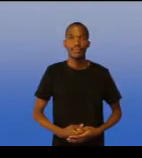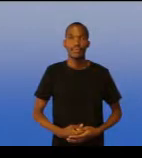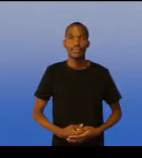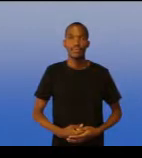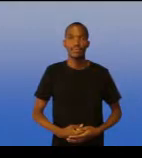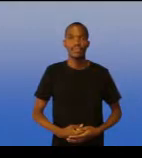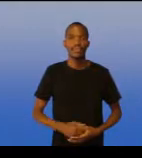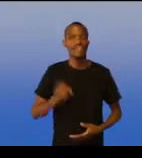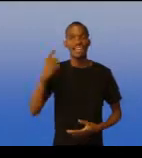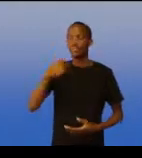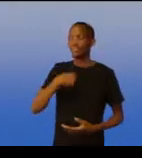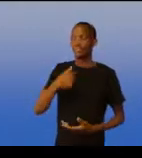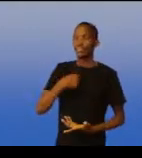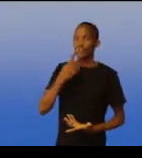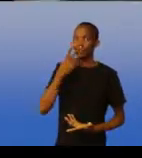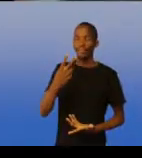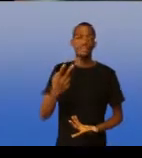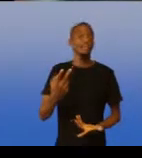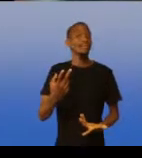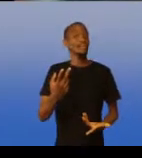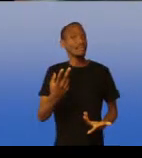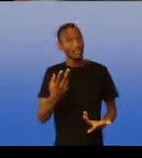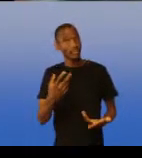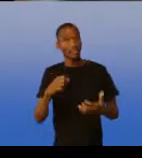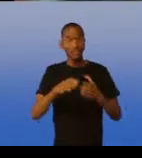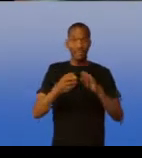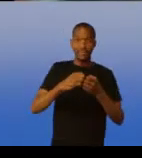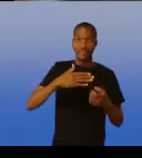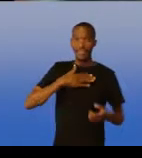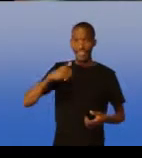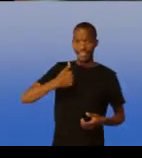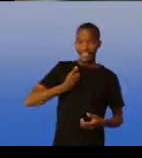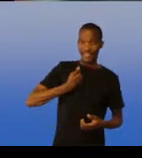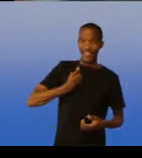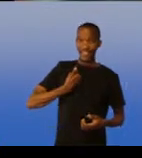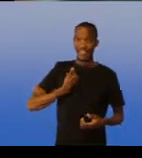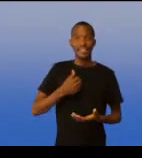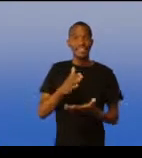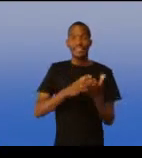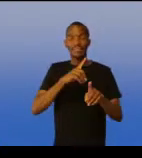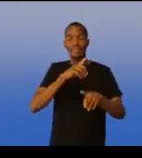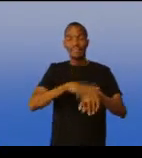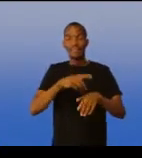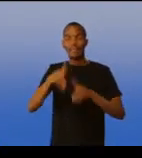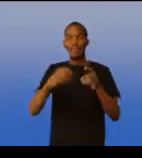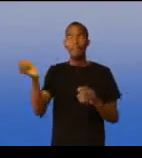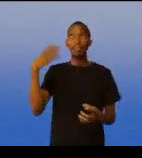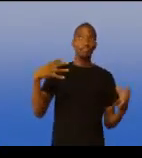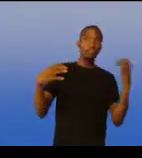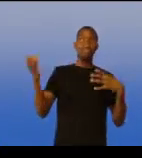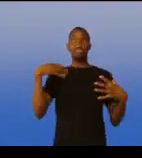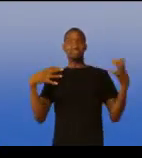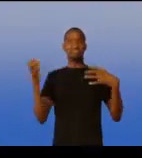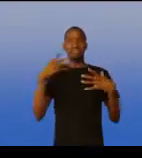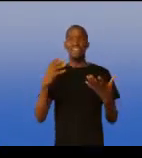I have faced quite a bit of stigma myself. Most of the time, it not been direct stigma. I remember when I went public with my